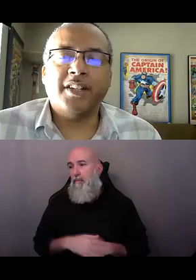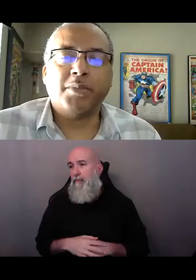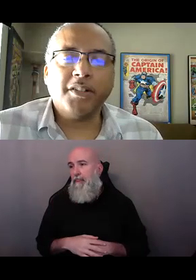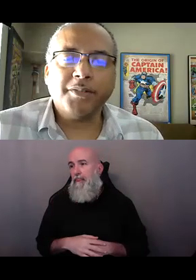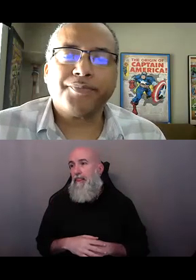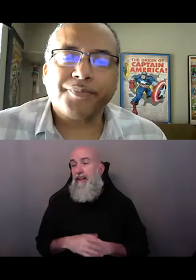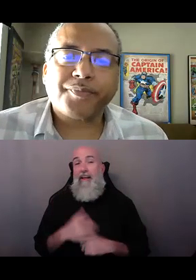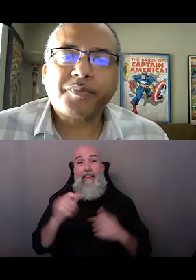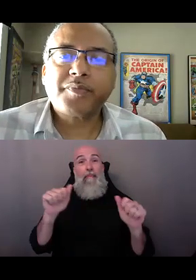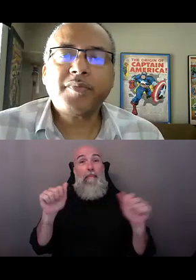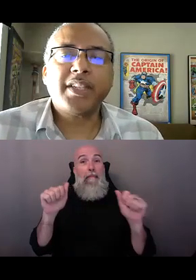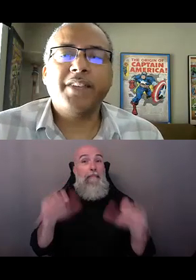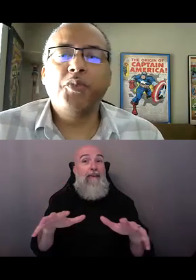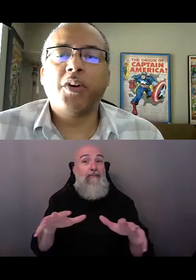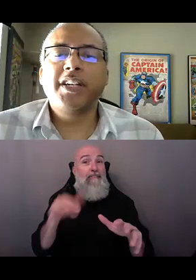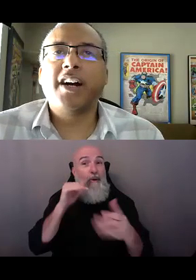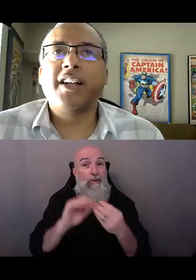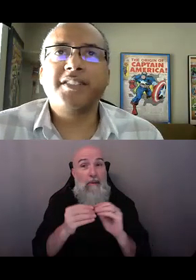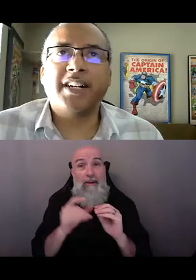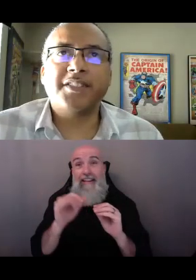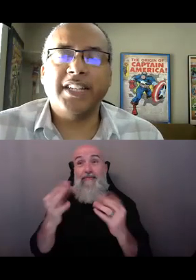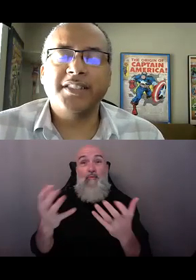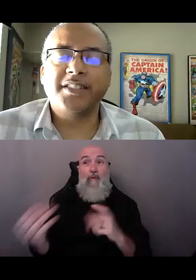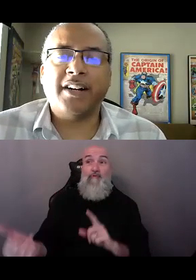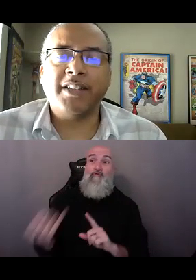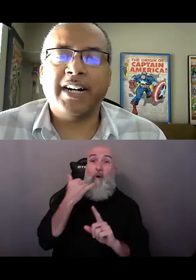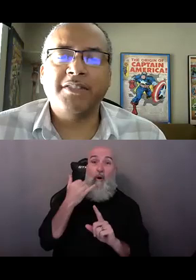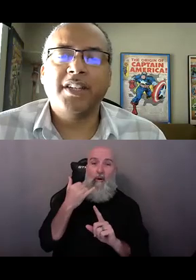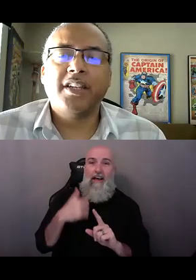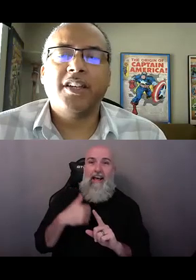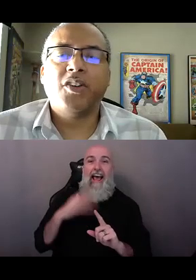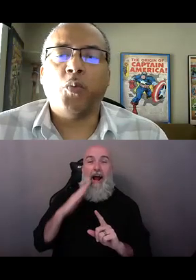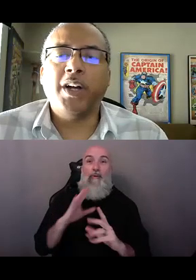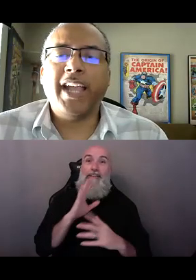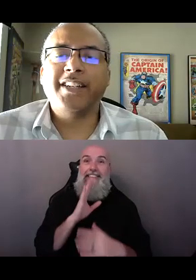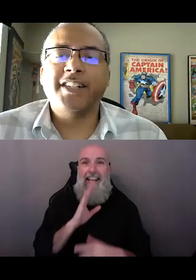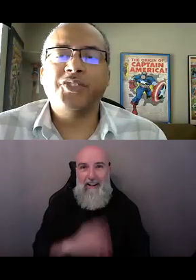magic number, if you want to call us, and I'll say this out loud,